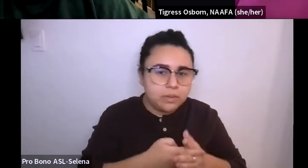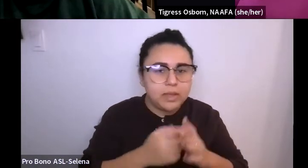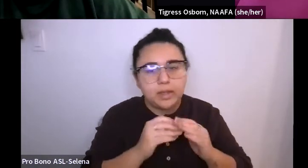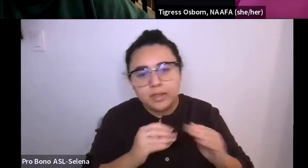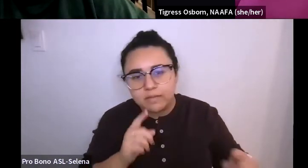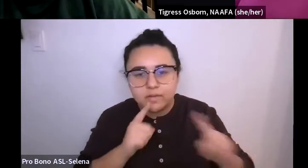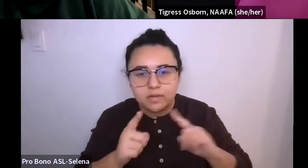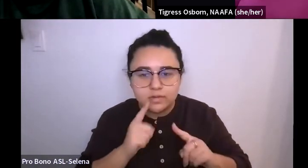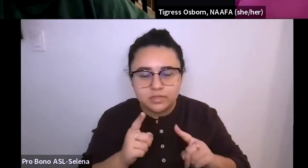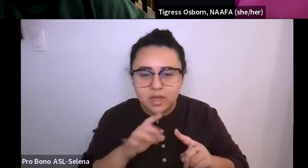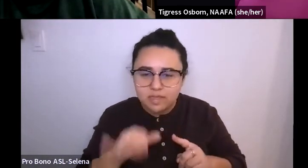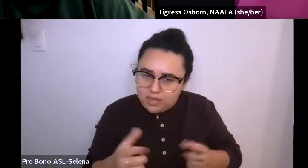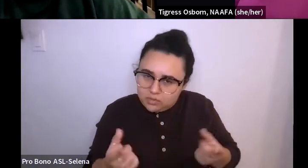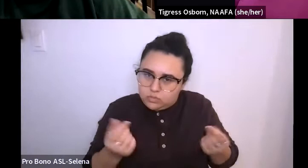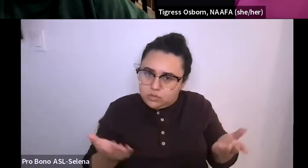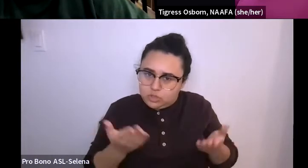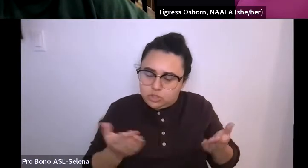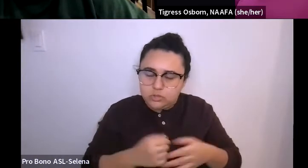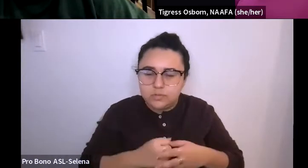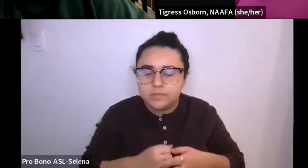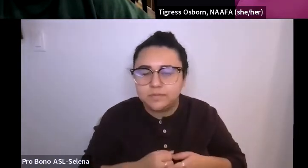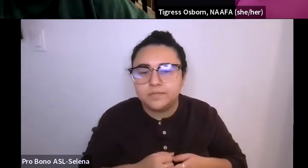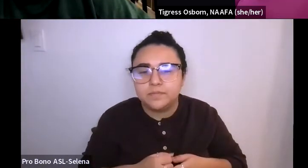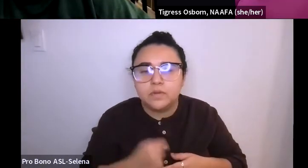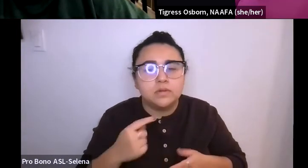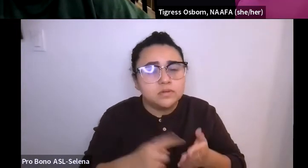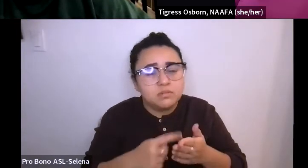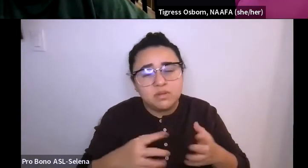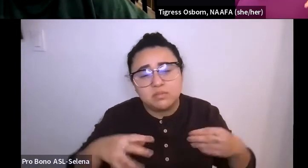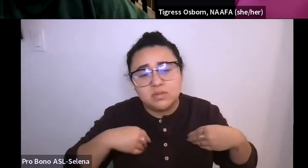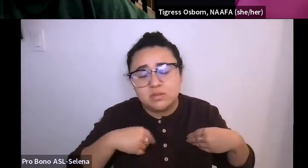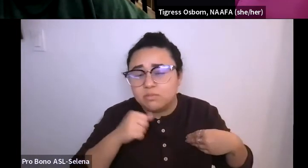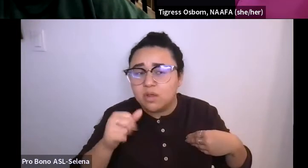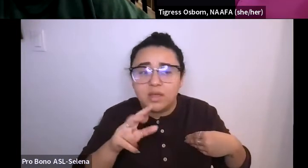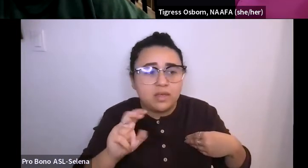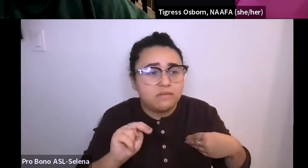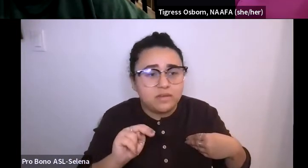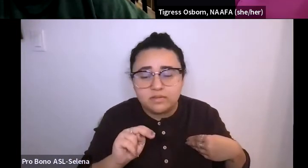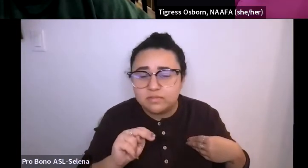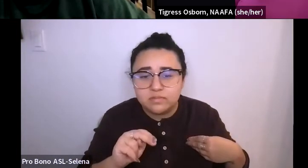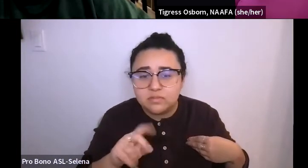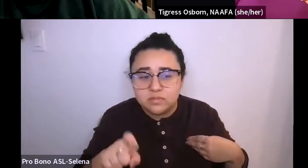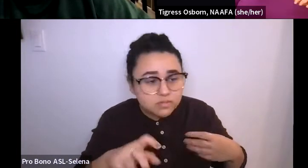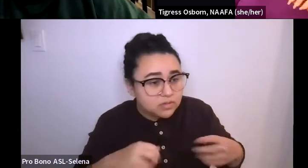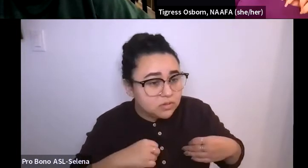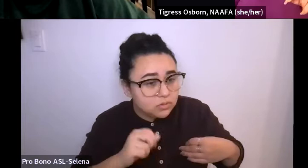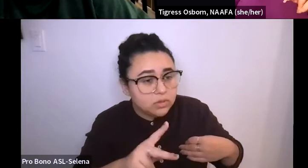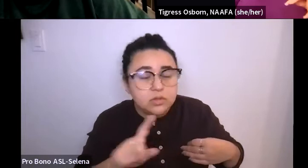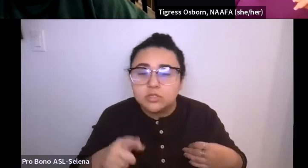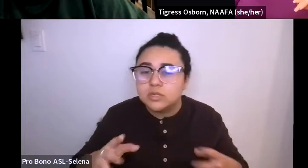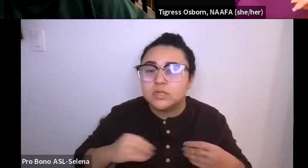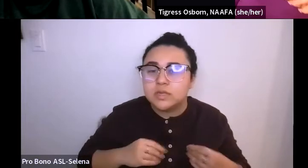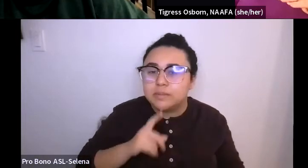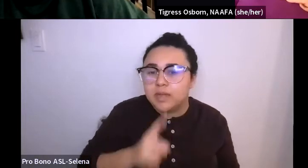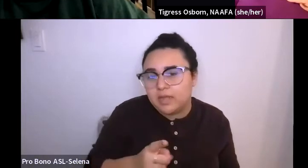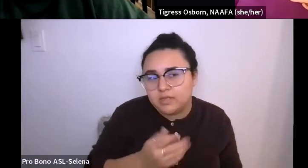that's part of what we're here to do. And sometimes acceptance is not even that you have to accept that it's okay, just that you have to accept that it